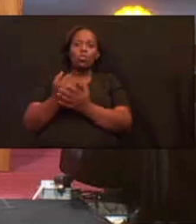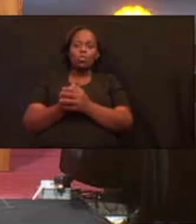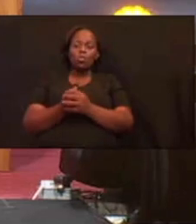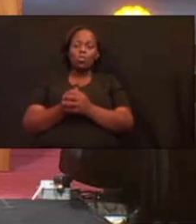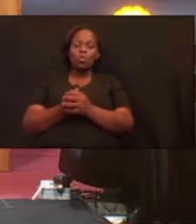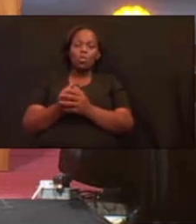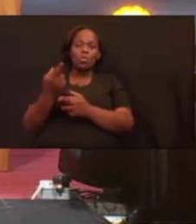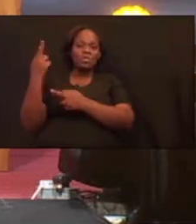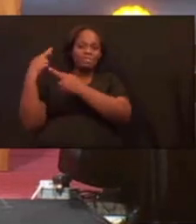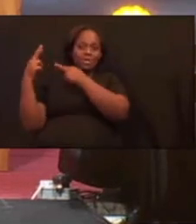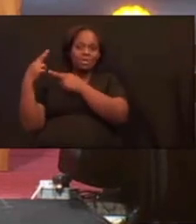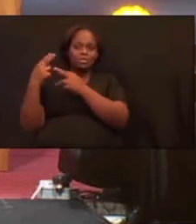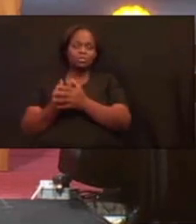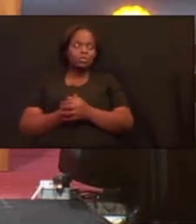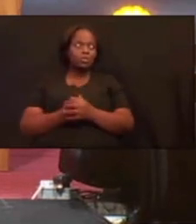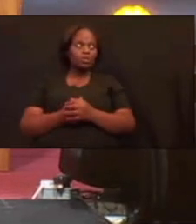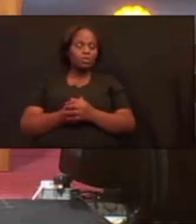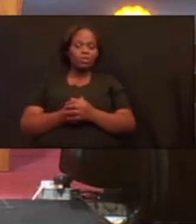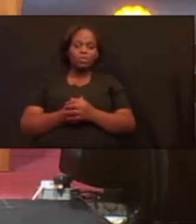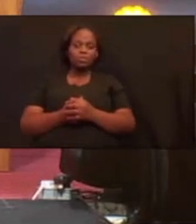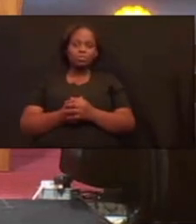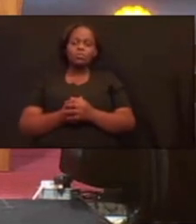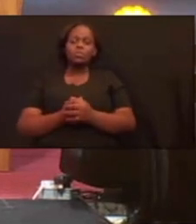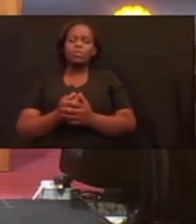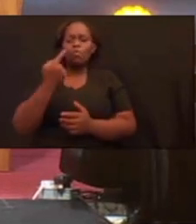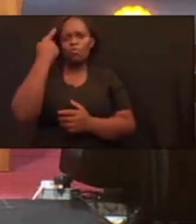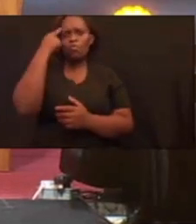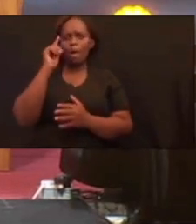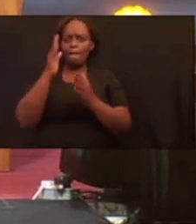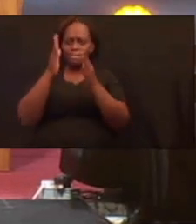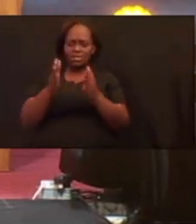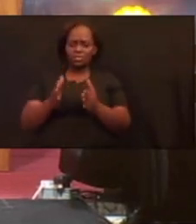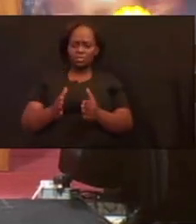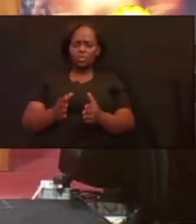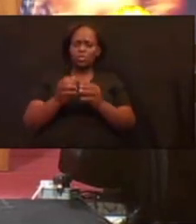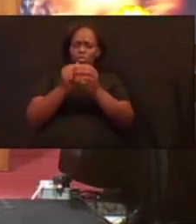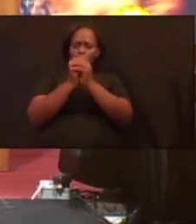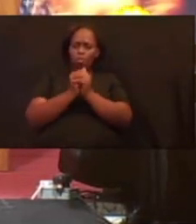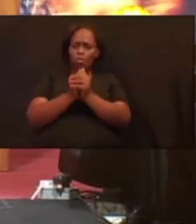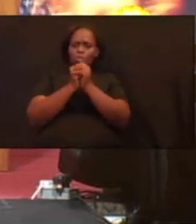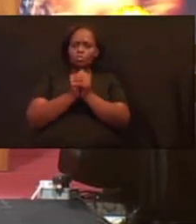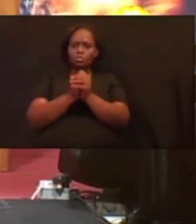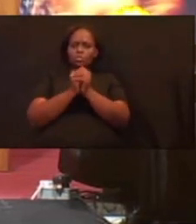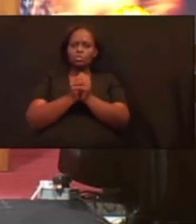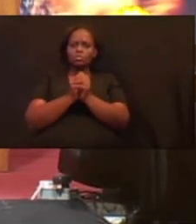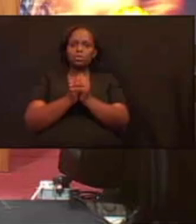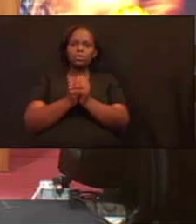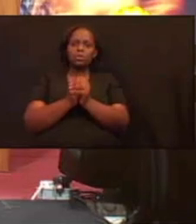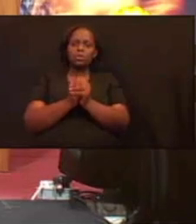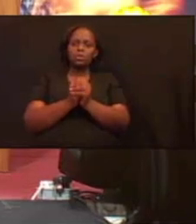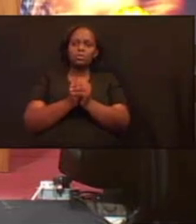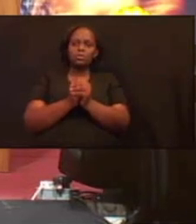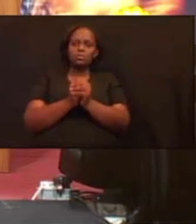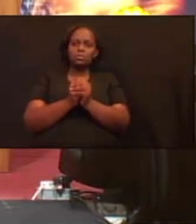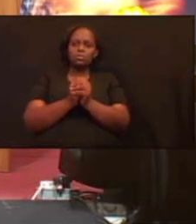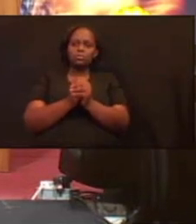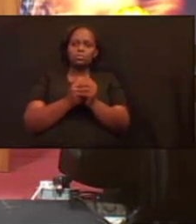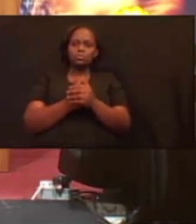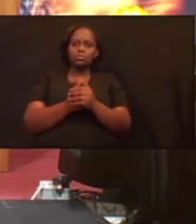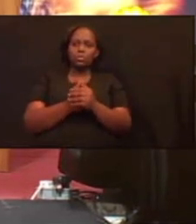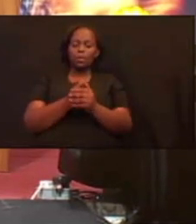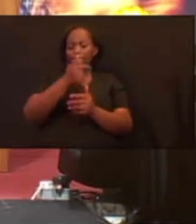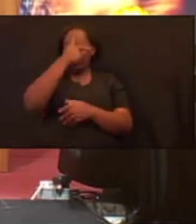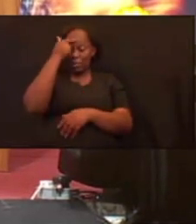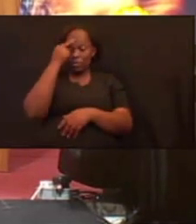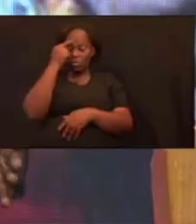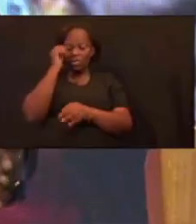Listen, for someone tonight, you are watching and you are listening, because that is the character of the kingdom. You must hear